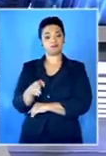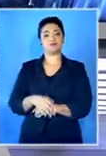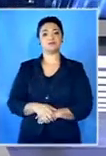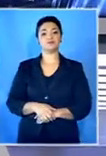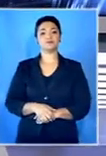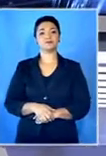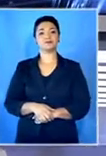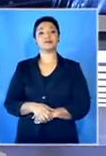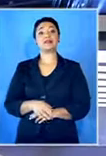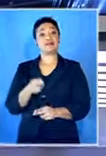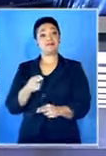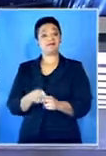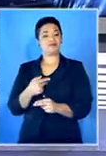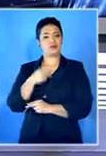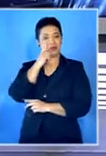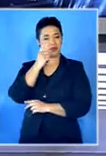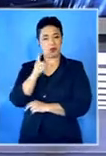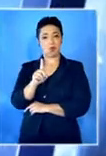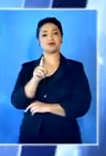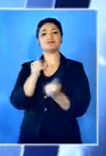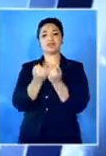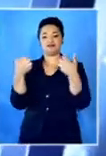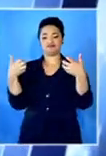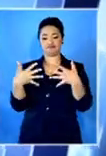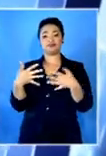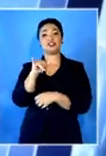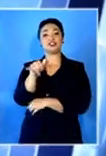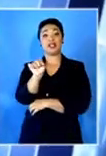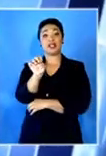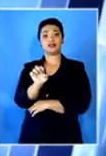there. And finally, we will take a look at your indicators. The JSE kicked off the week on a